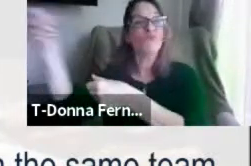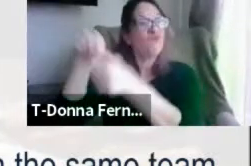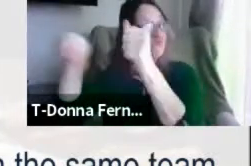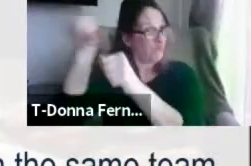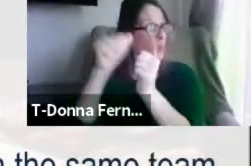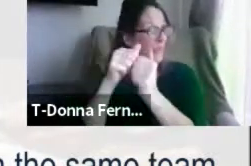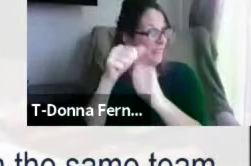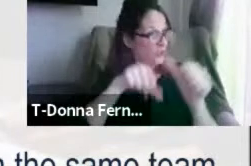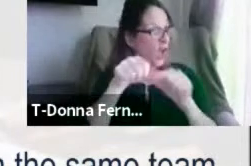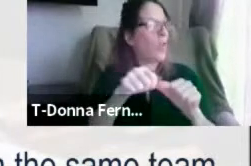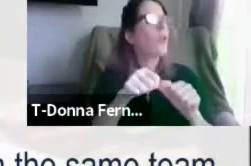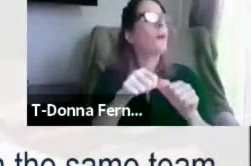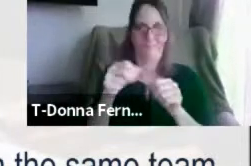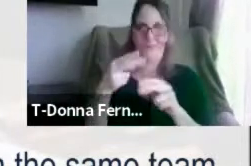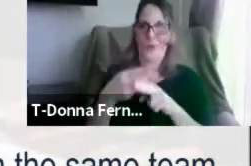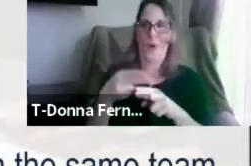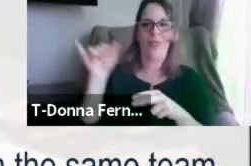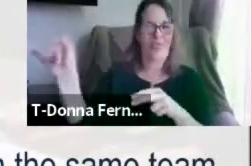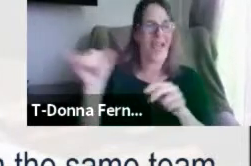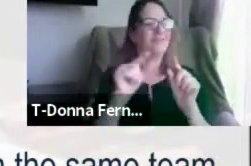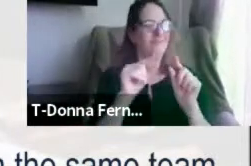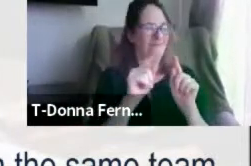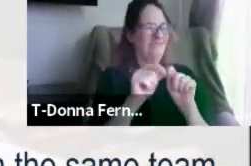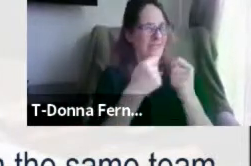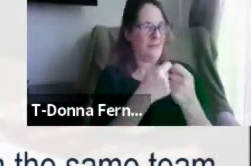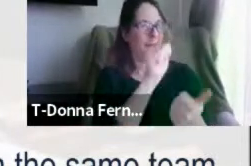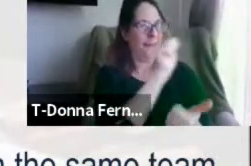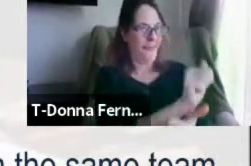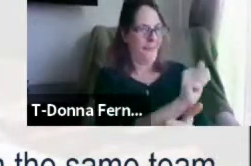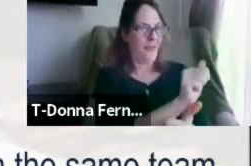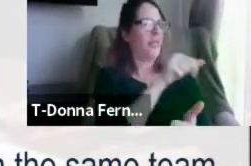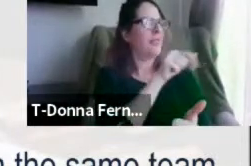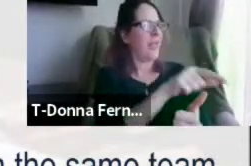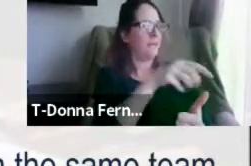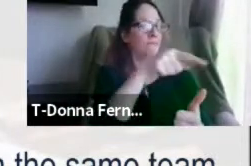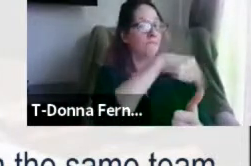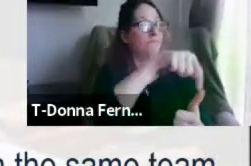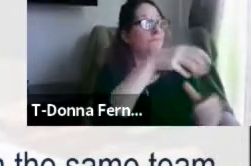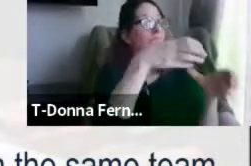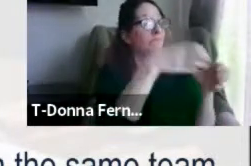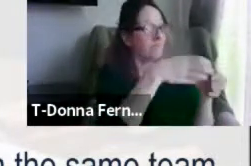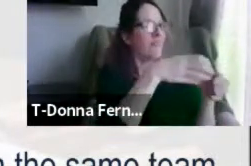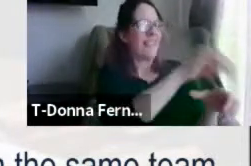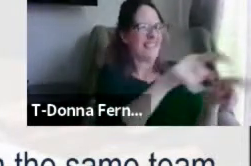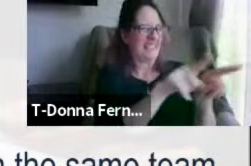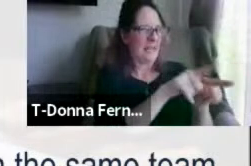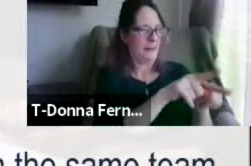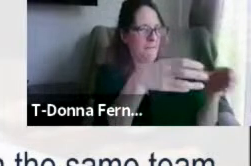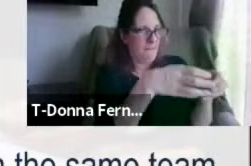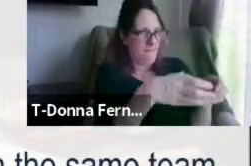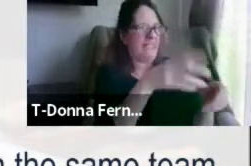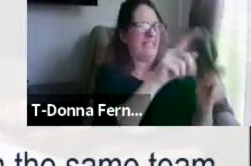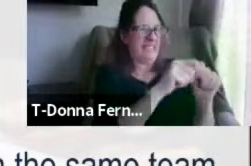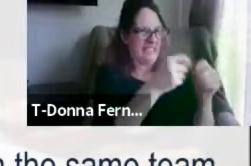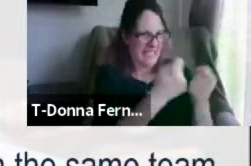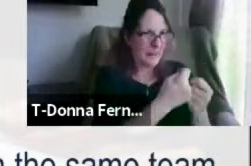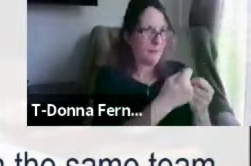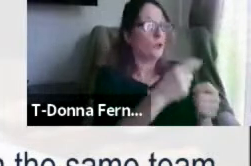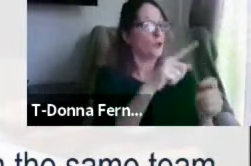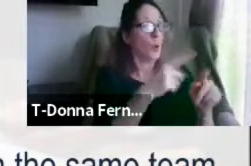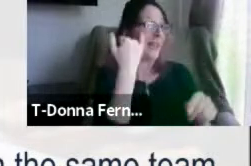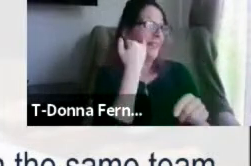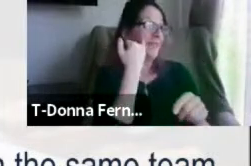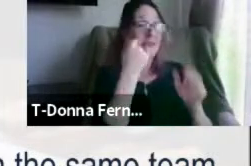Team A should work together the entire time during this whole pandemic. That way, if somebody from team